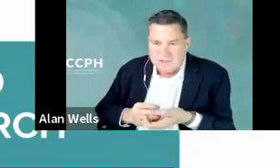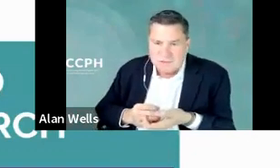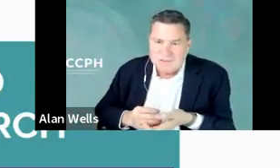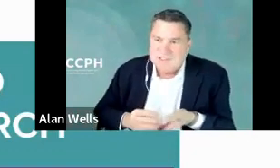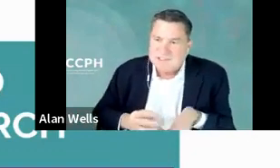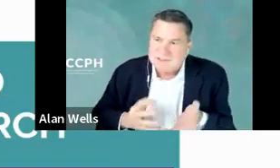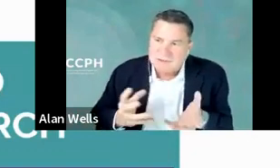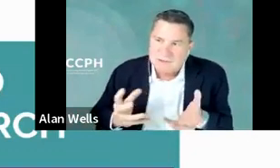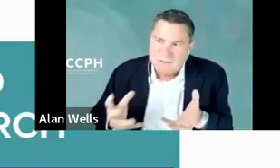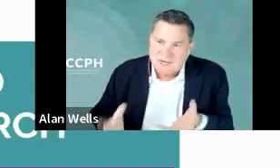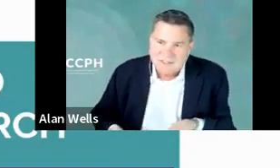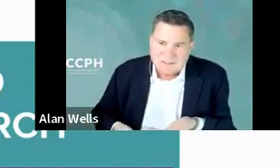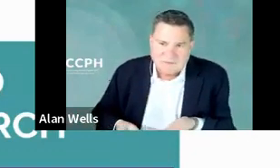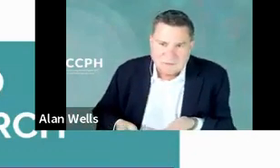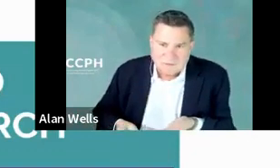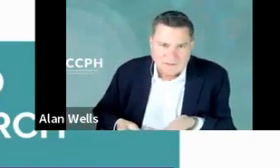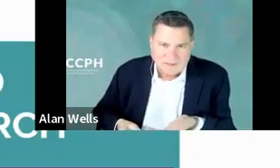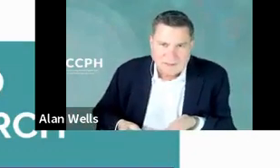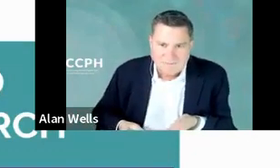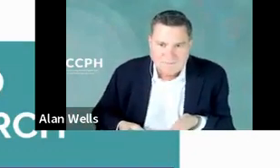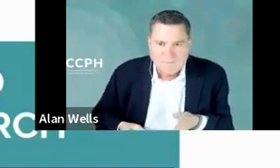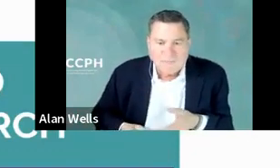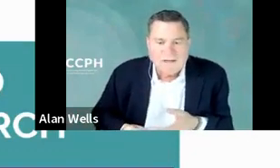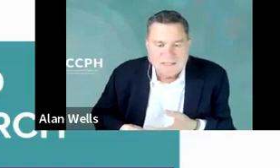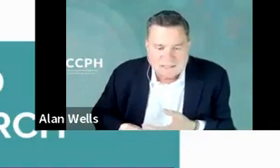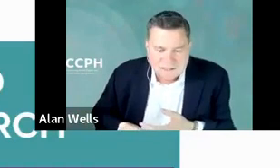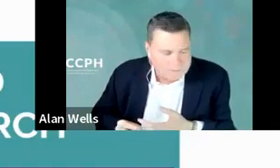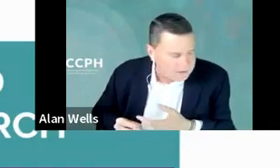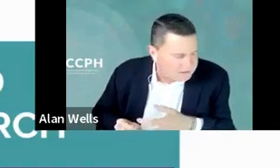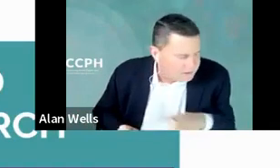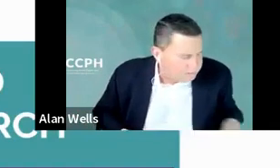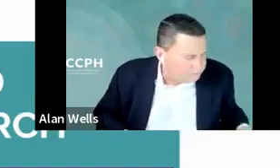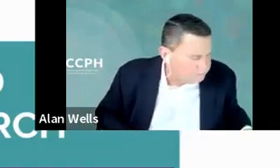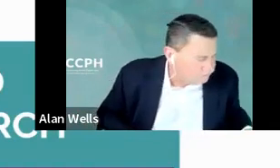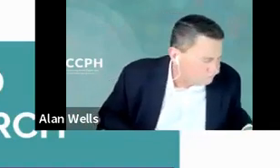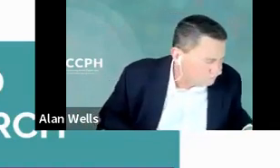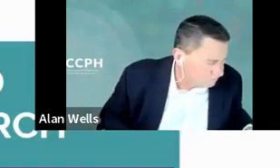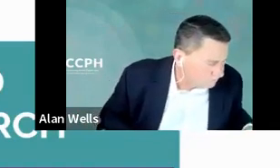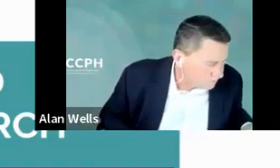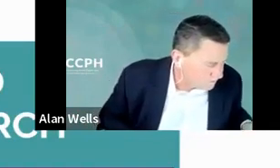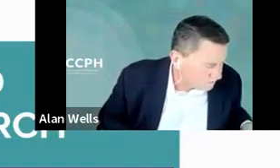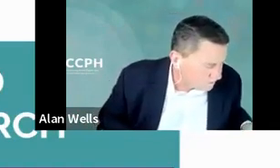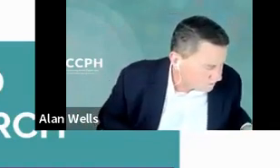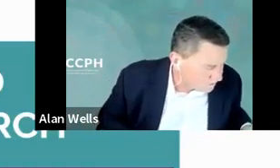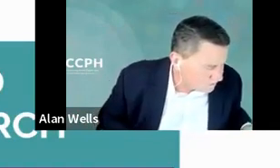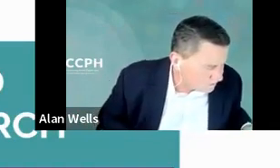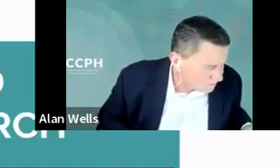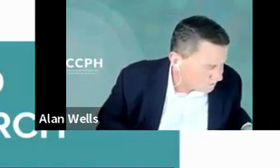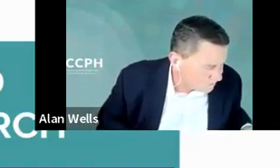And action research is the mechanism for doing that. Next slide, please.